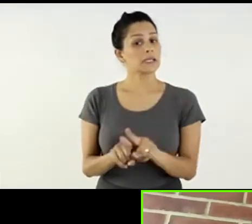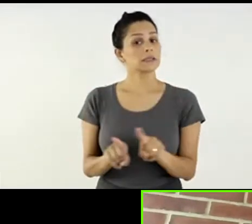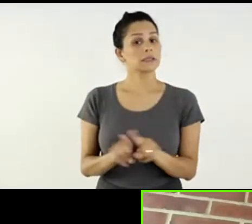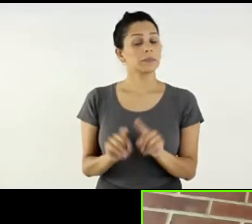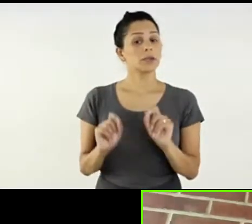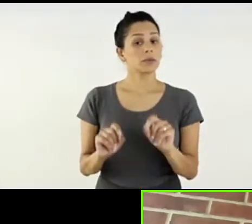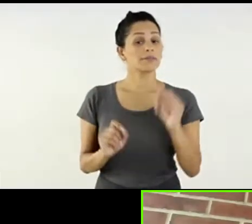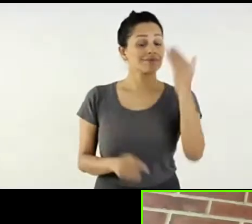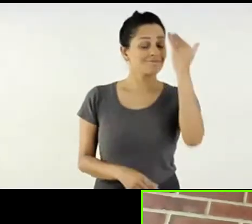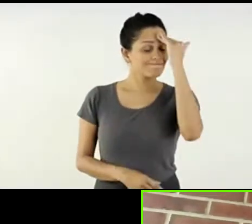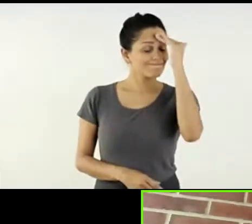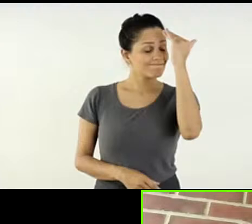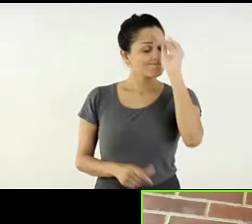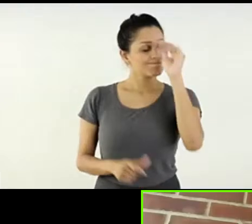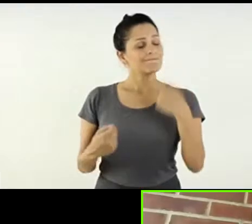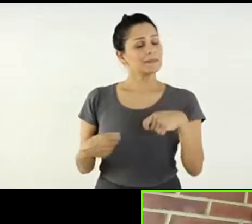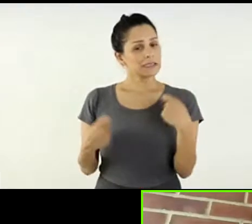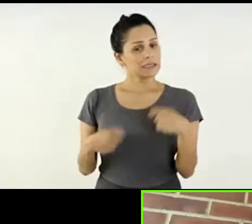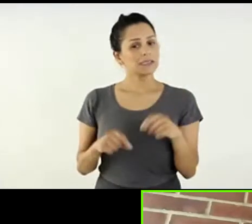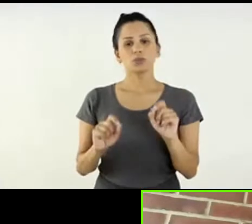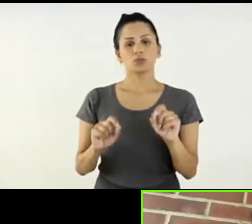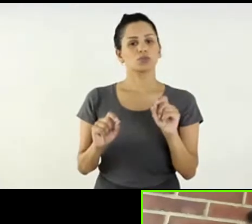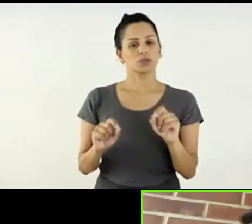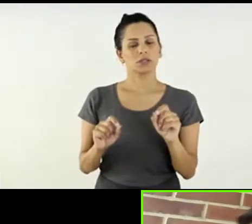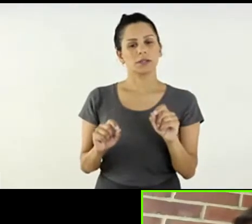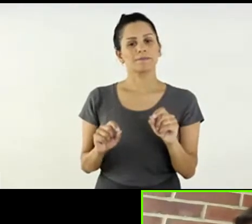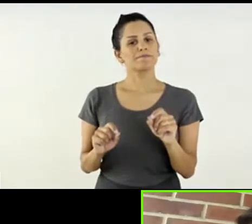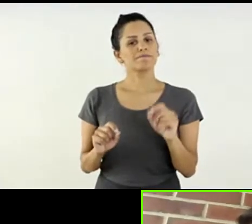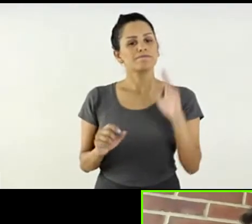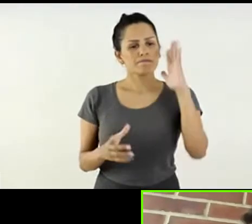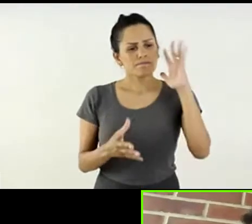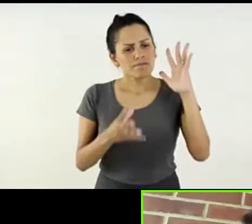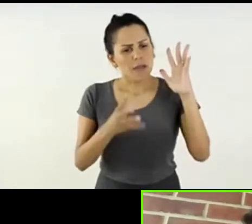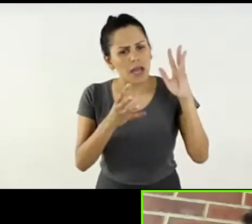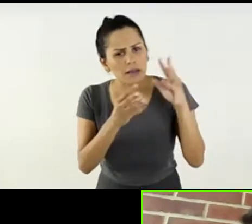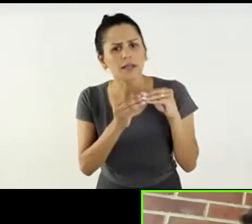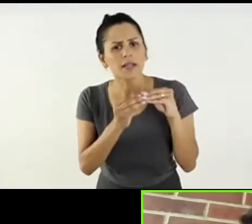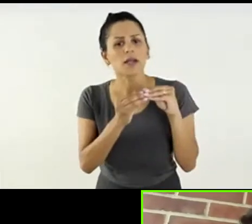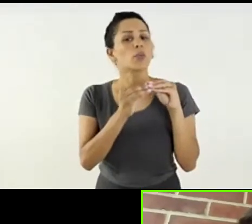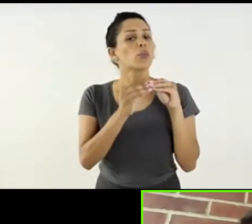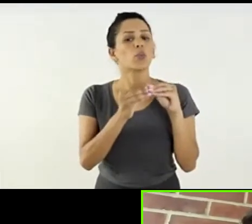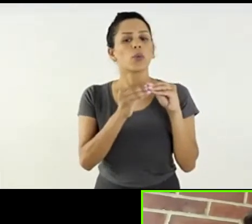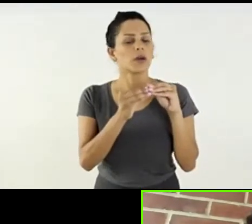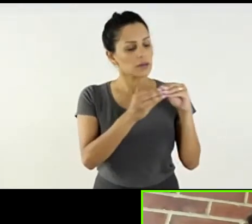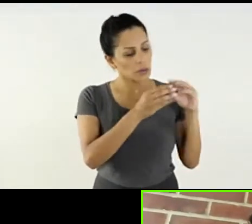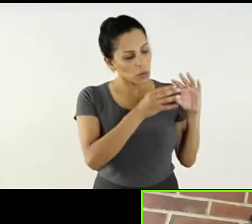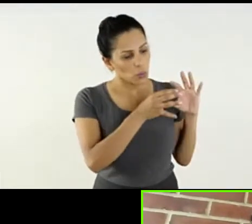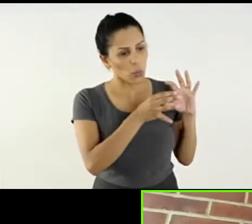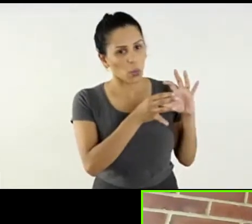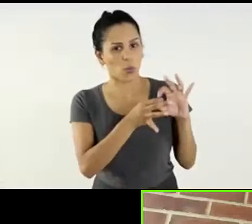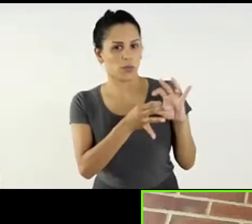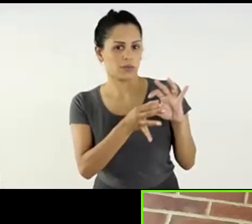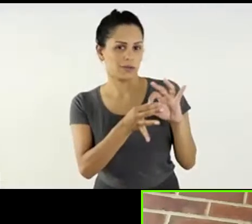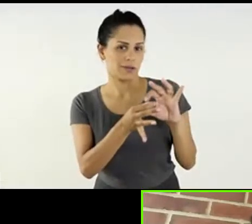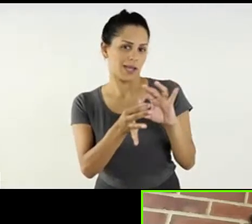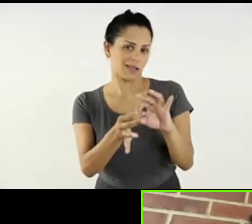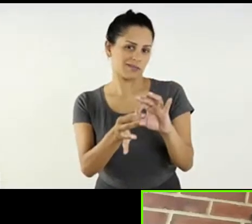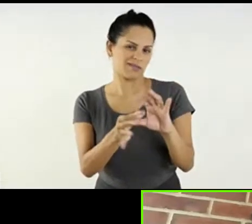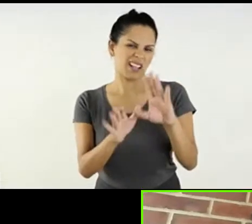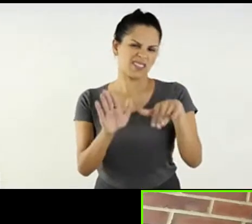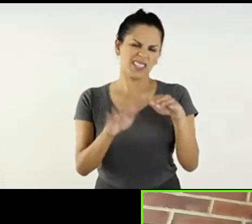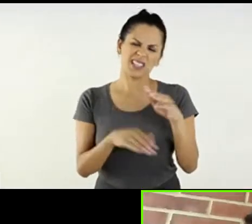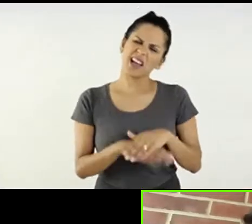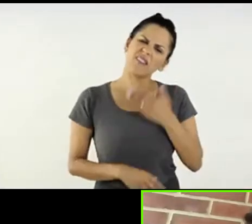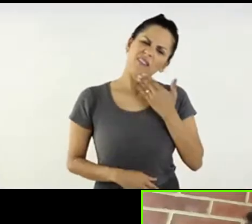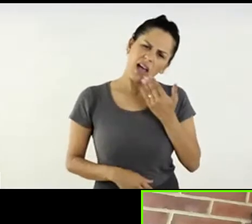appreciate the context in which they were situated. I think it's too easy to dismiss what we now call second